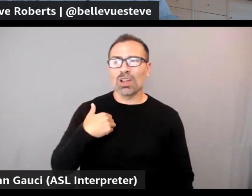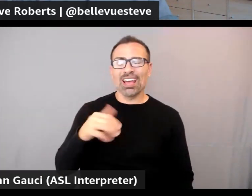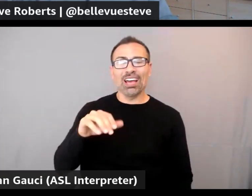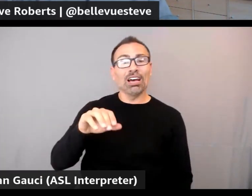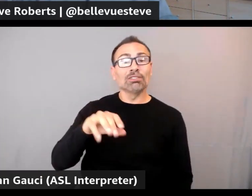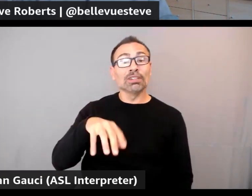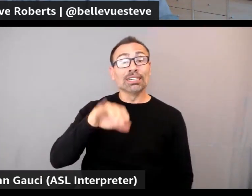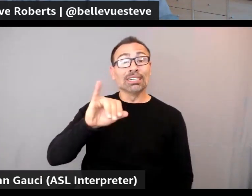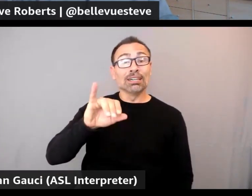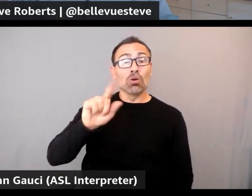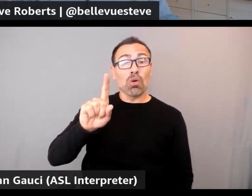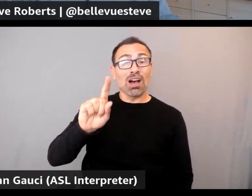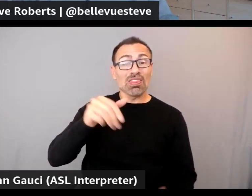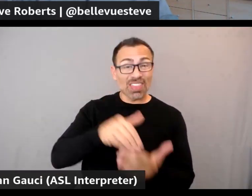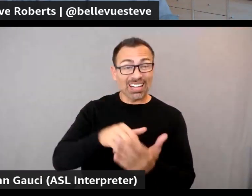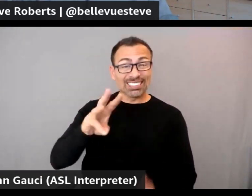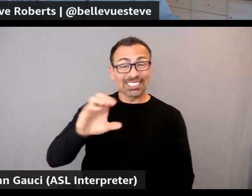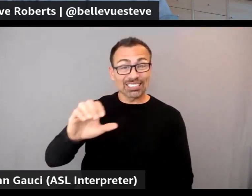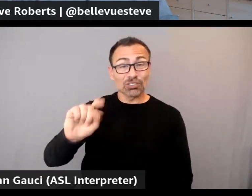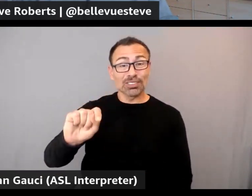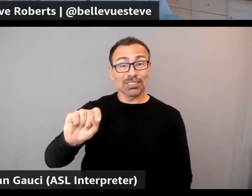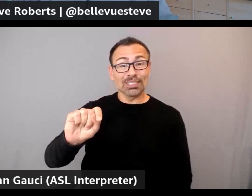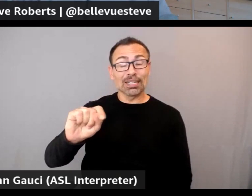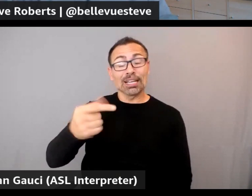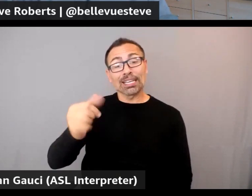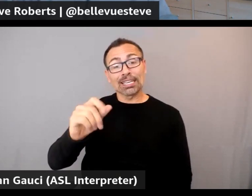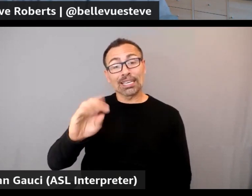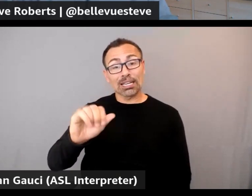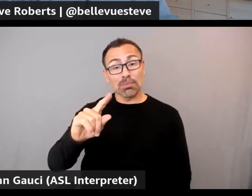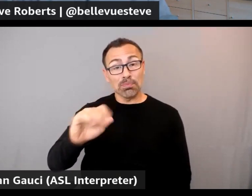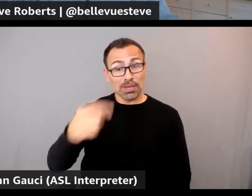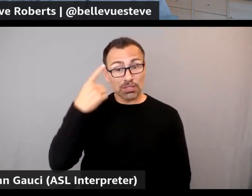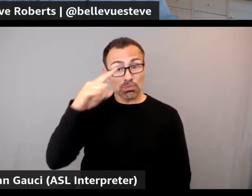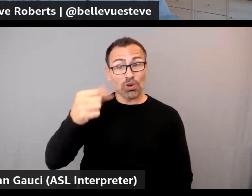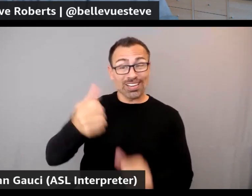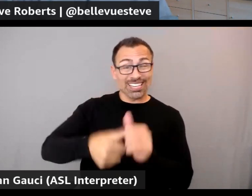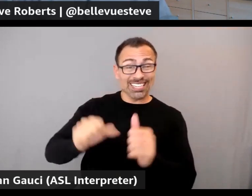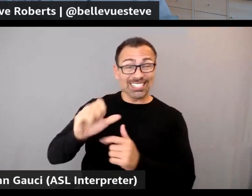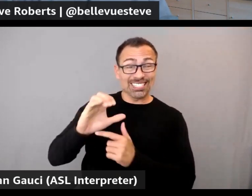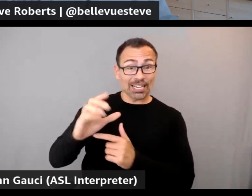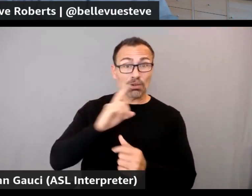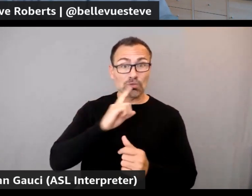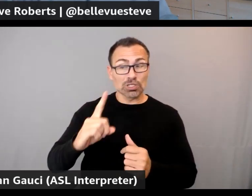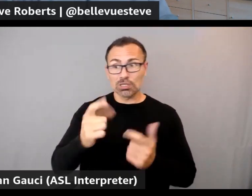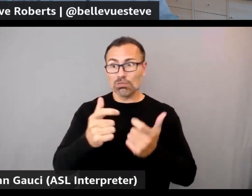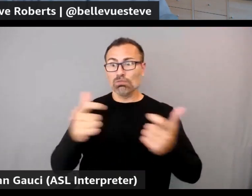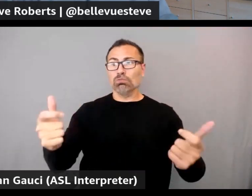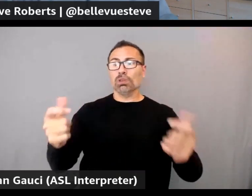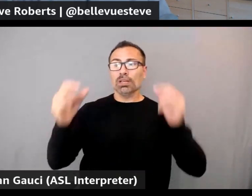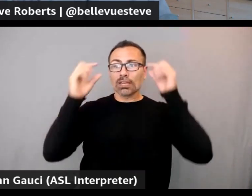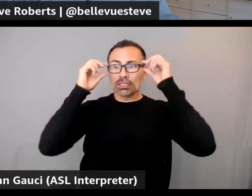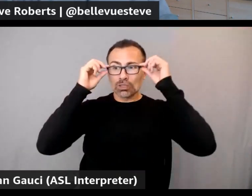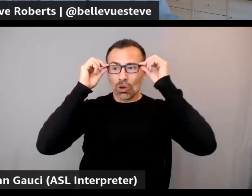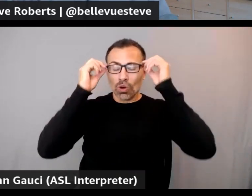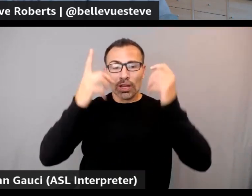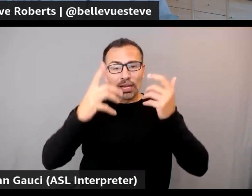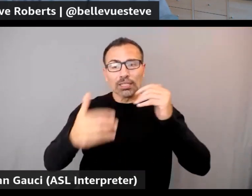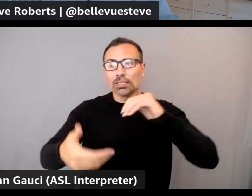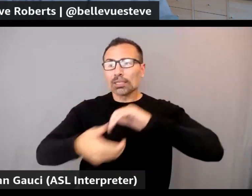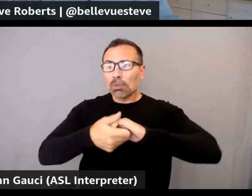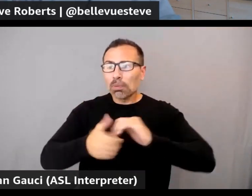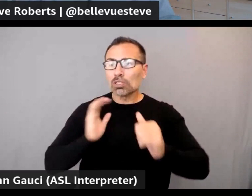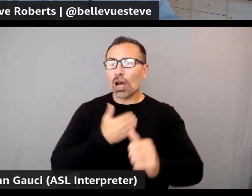per second, which is 4x as compared to other accelerated compute infrastructure that we have on AWS. So really